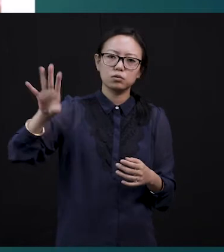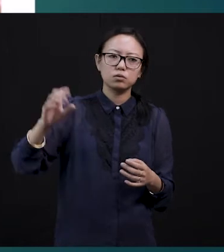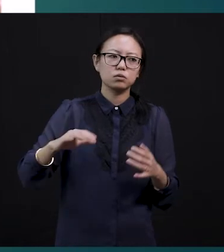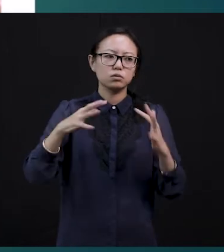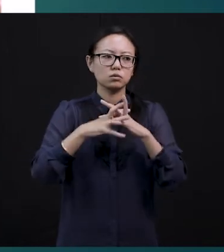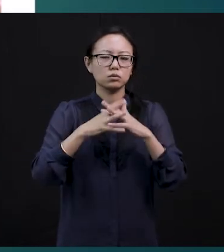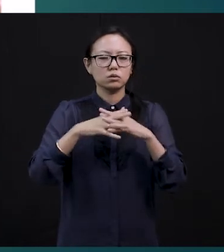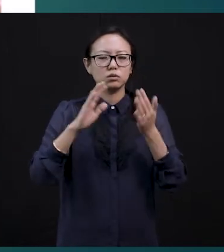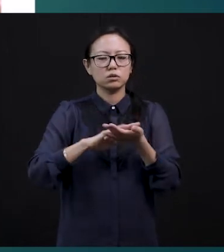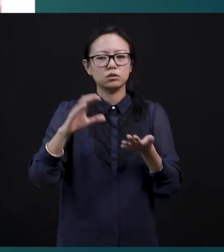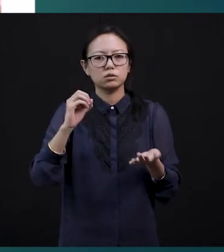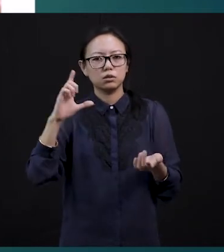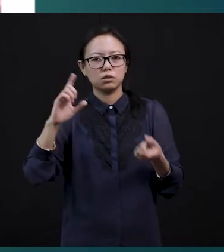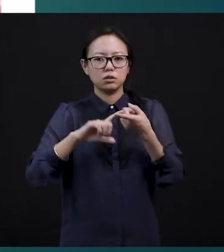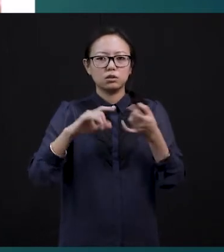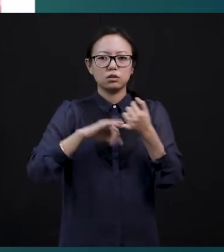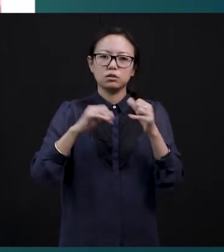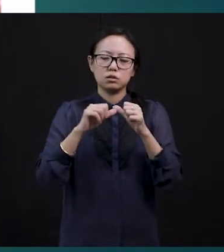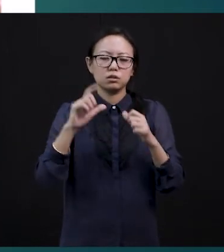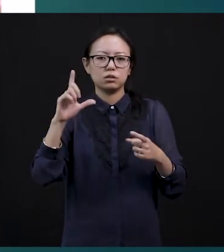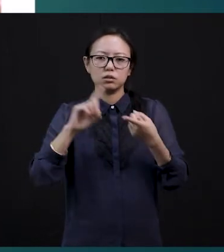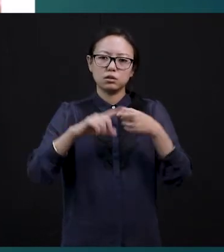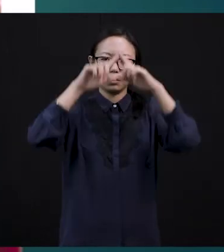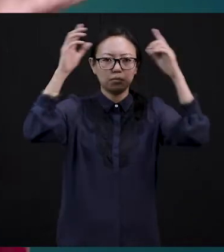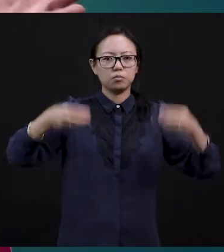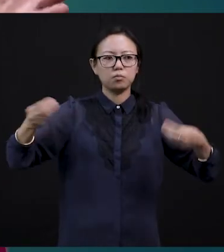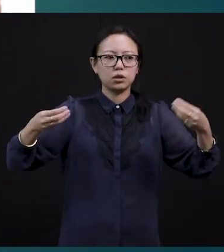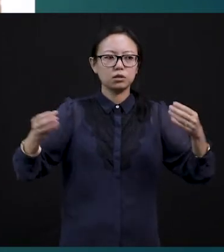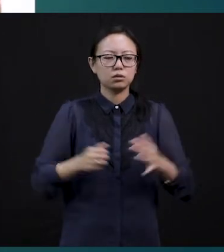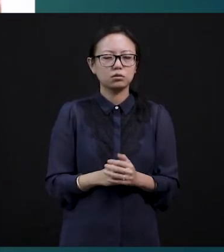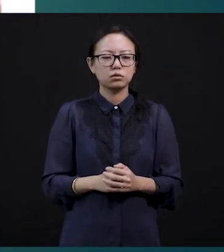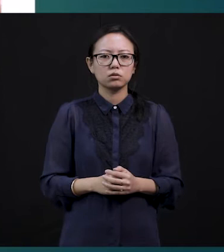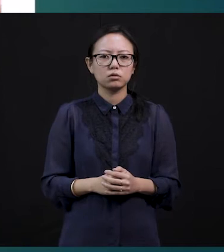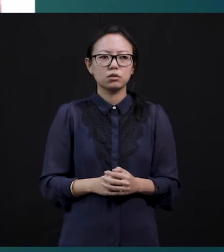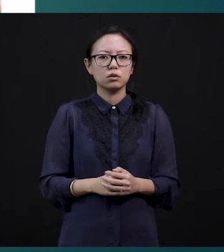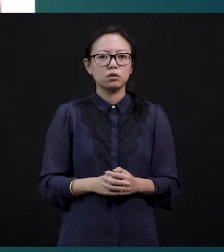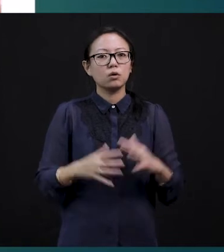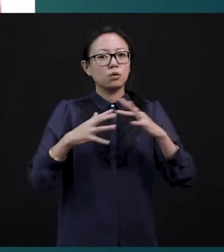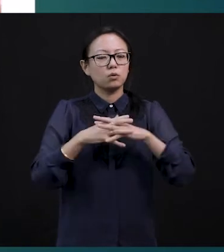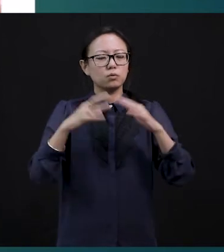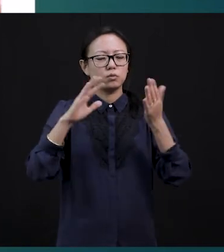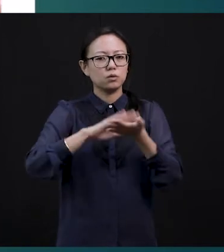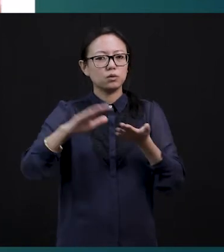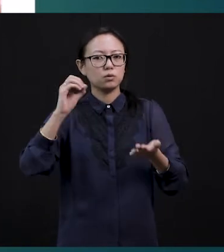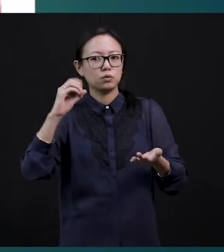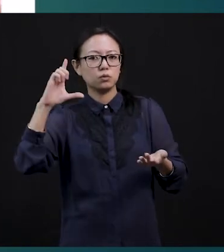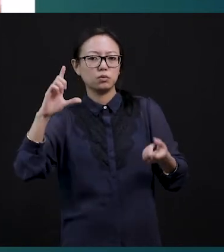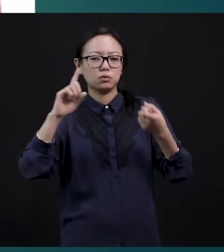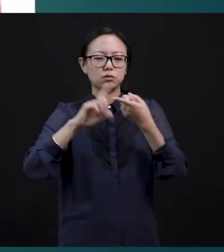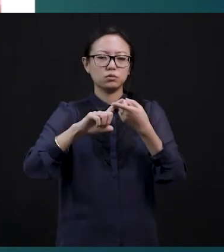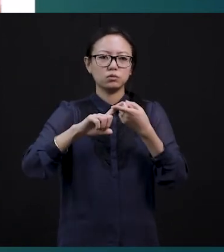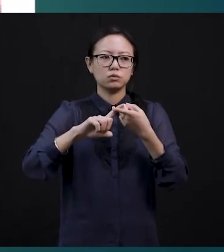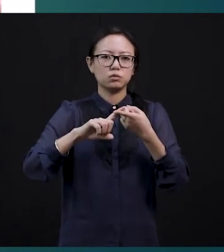the difference between a retailer and a wholesaler is wholesaler means whole, many products and thousands